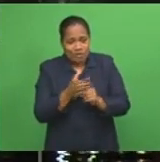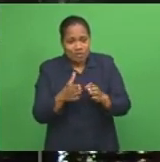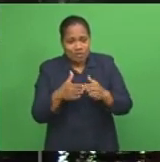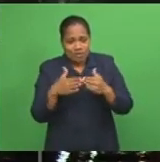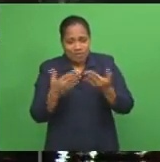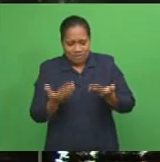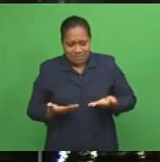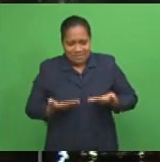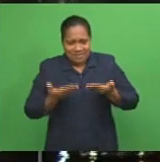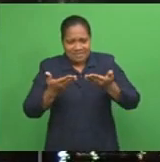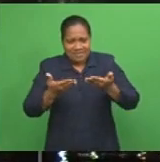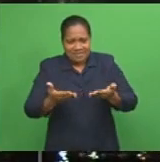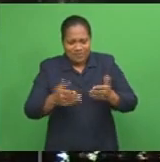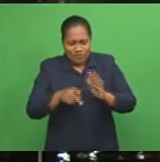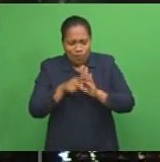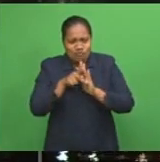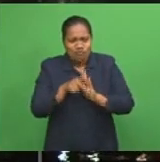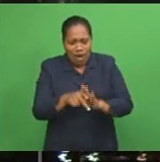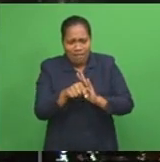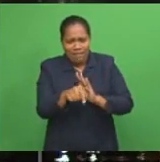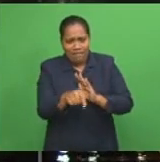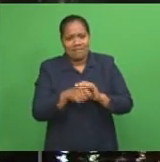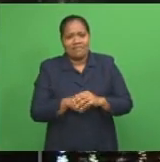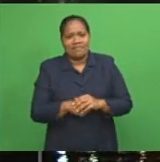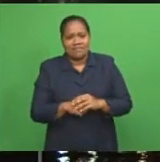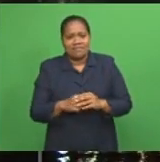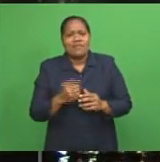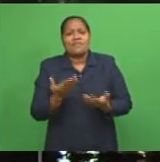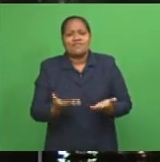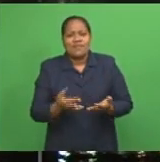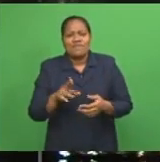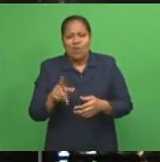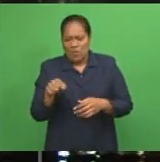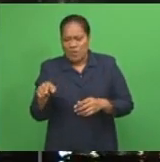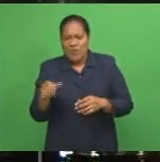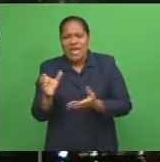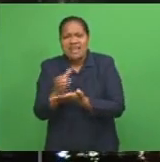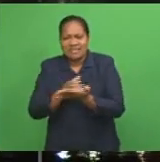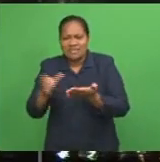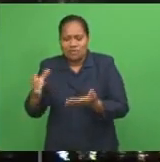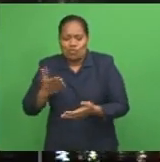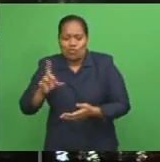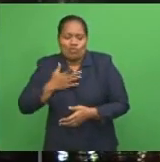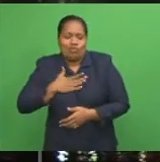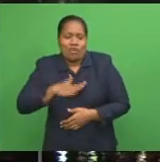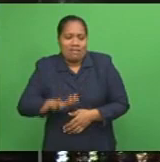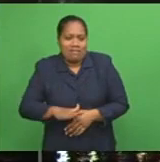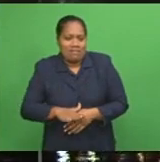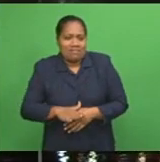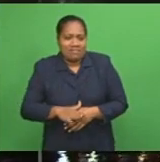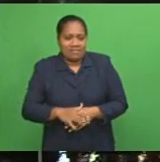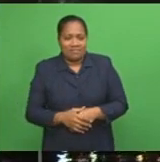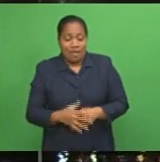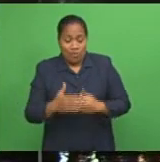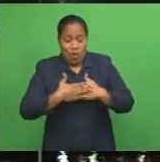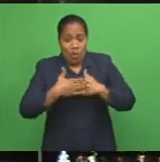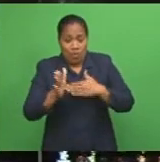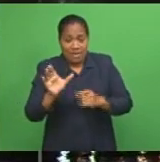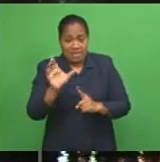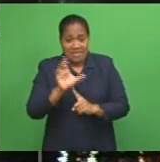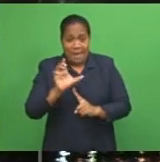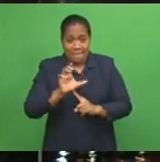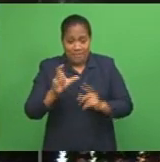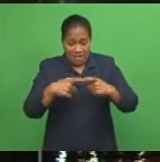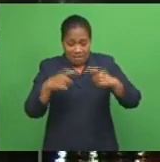to maintain standards according to the preference of their customers. With more coffee shops opening in the capital city, the baristas